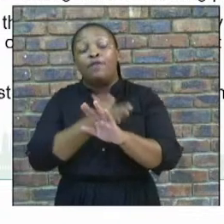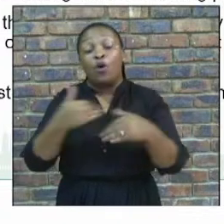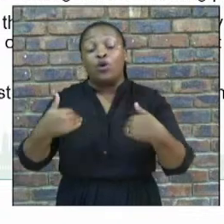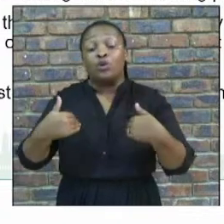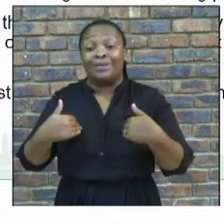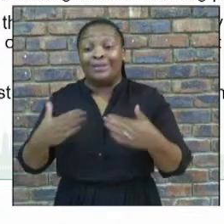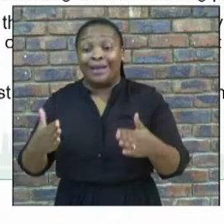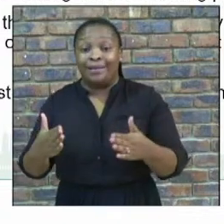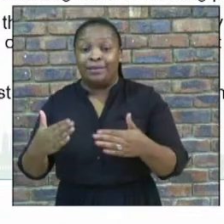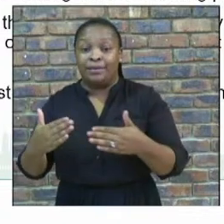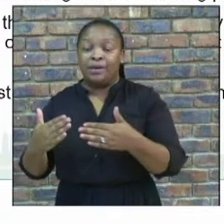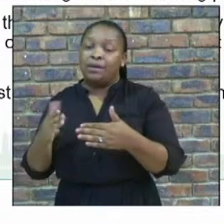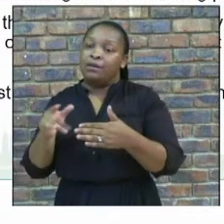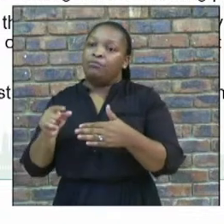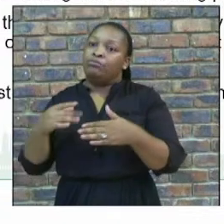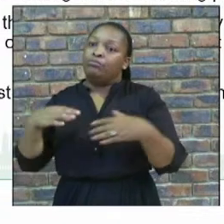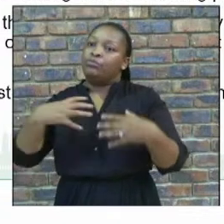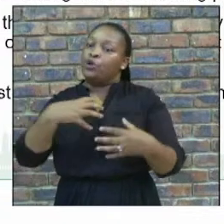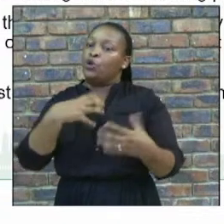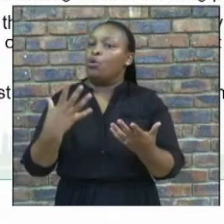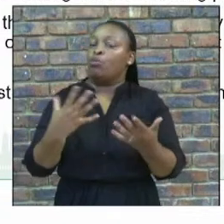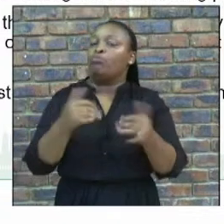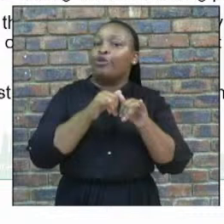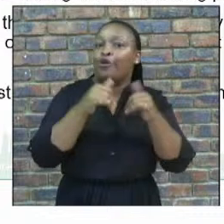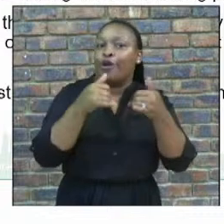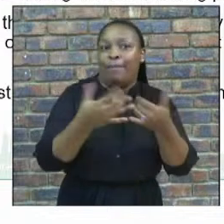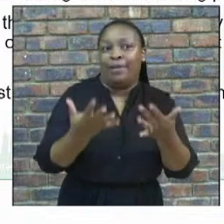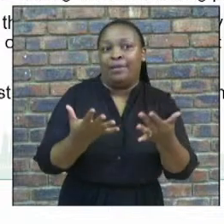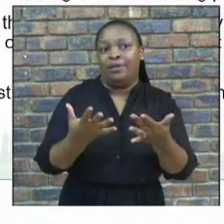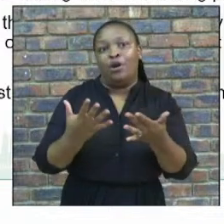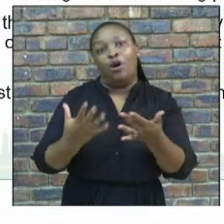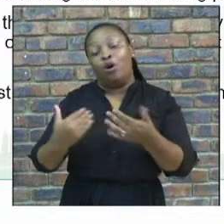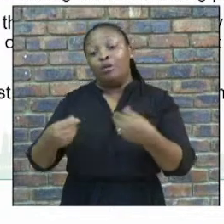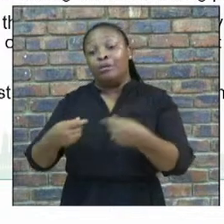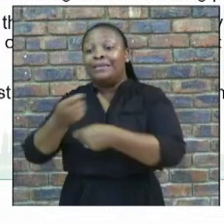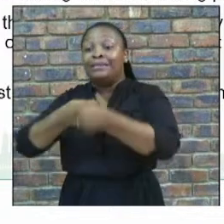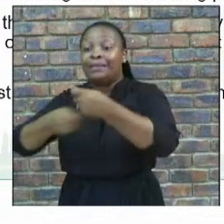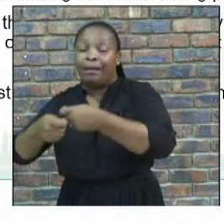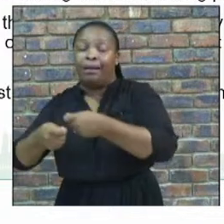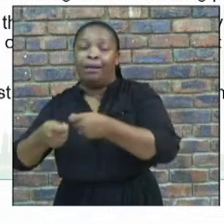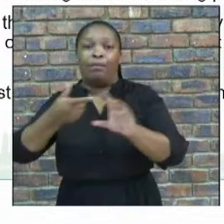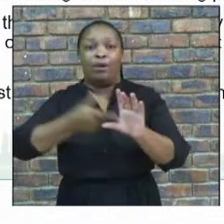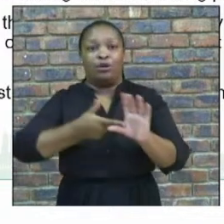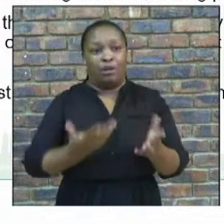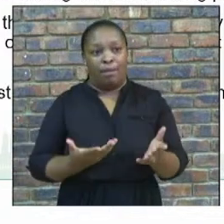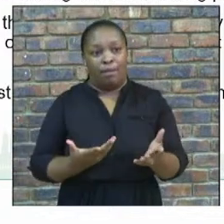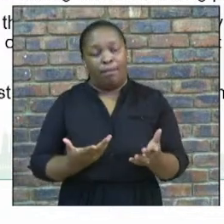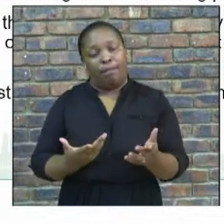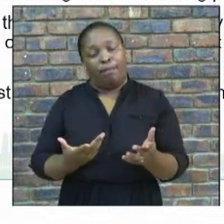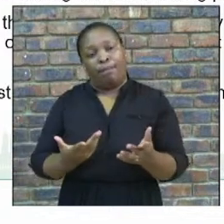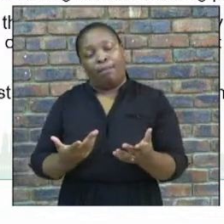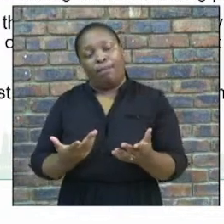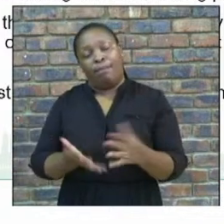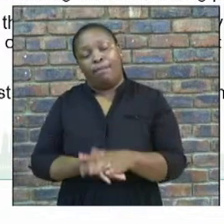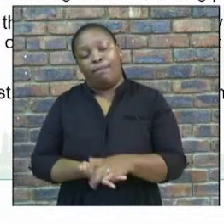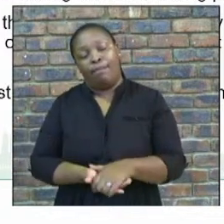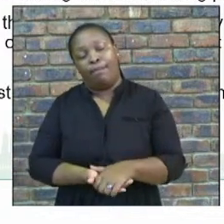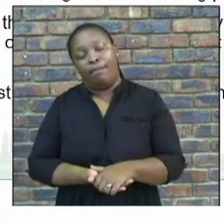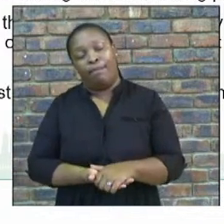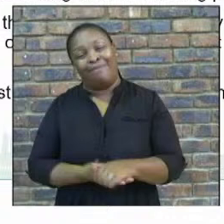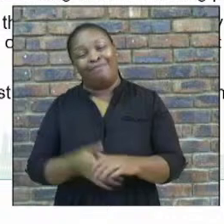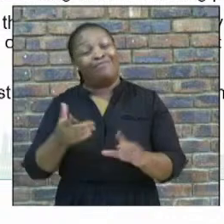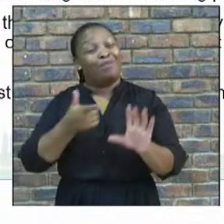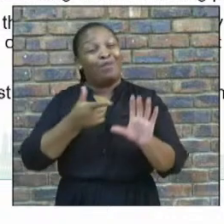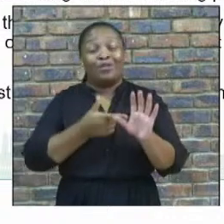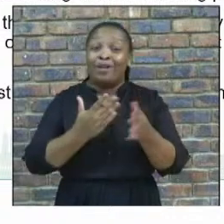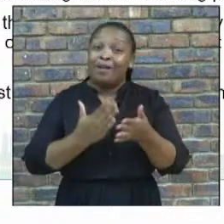or production. Then we do have clause 53, which provides that a holder of a petroleum